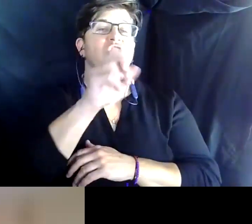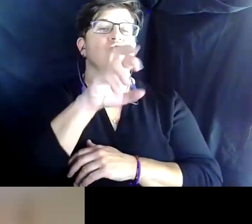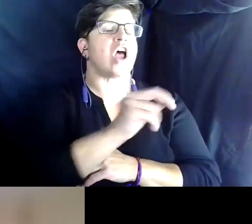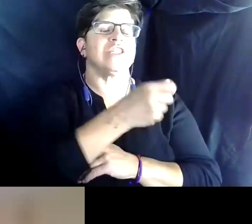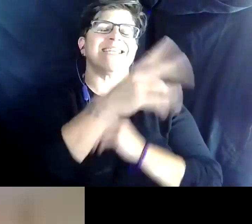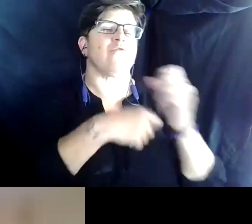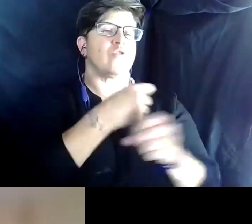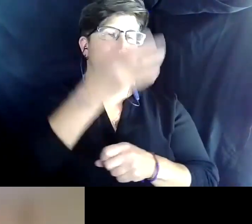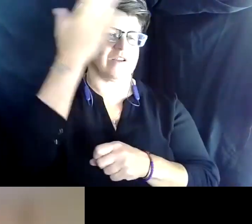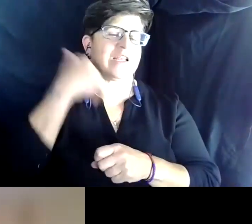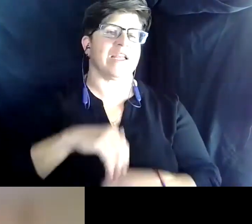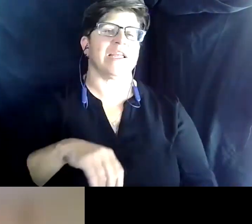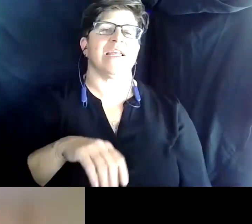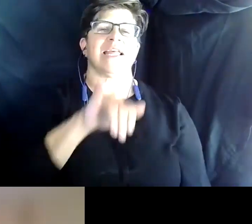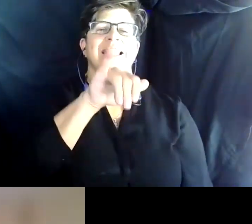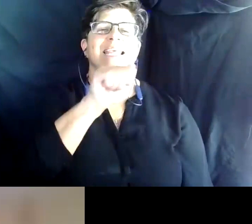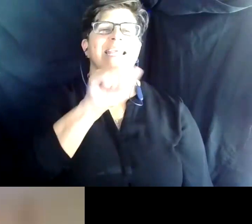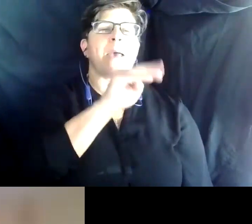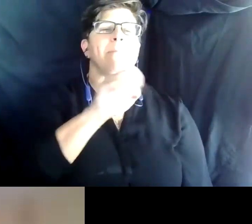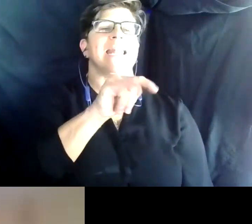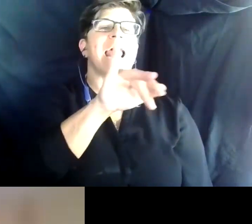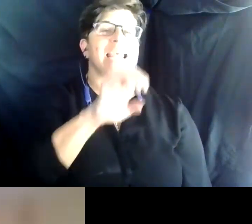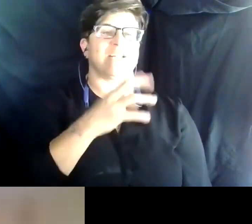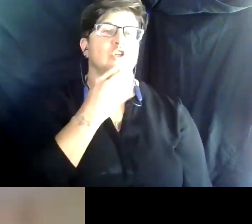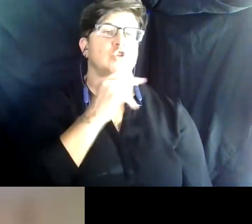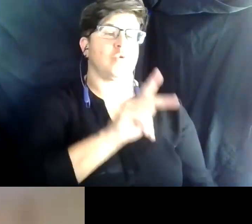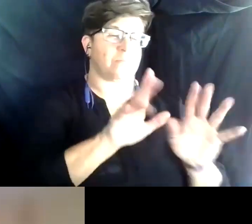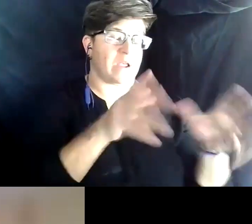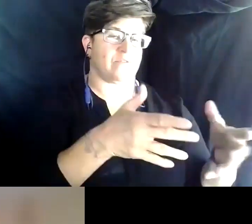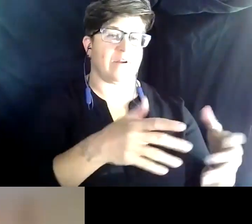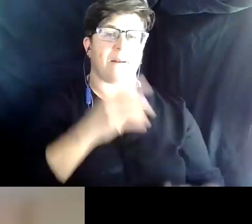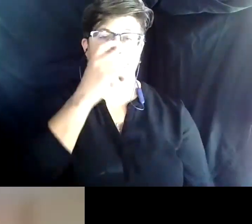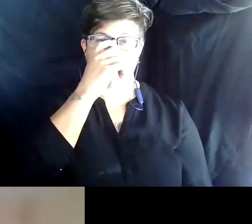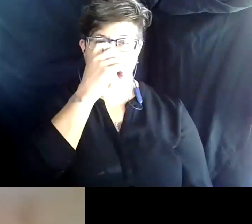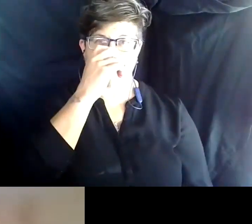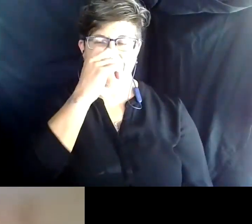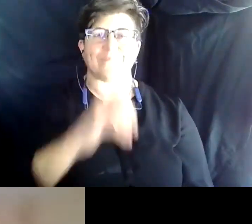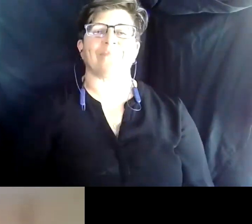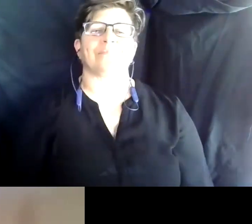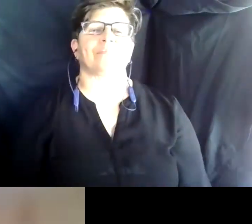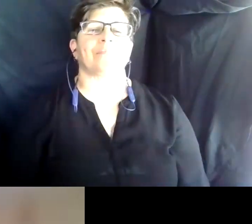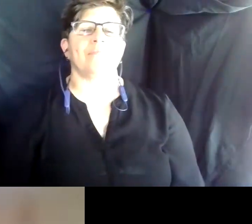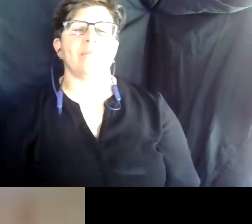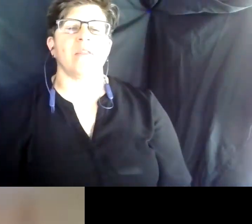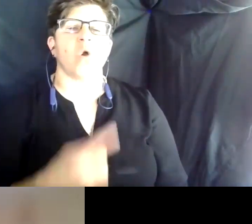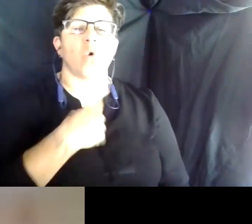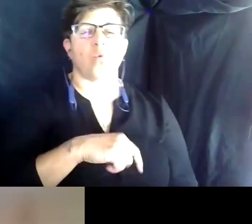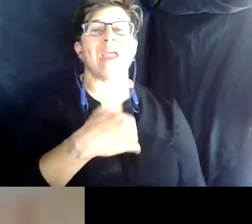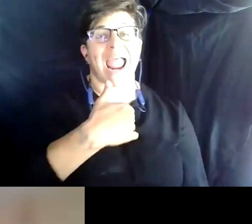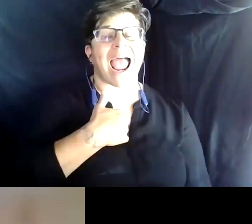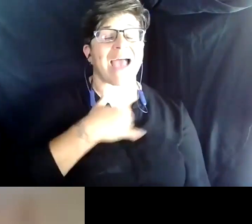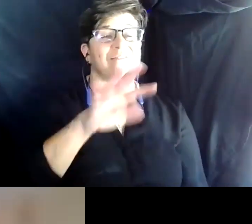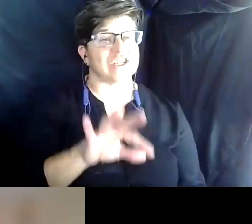the Yemenite Jewish population in an alternatively spliced exon. So we do have this